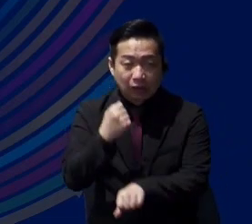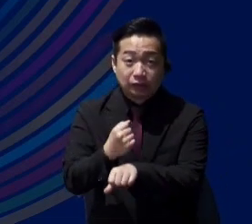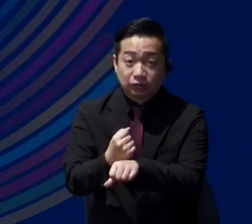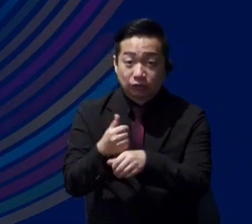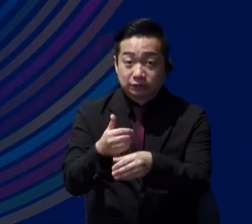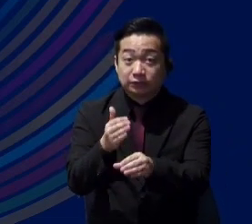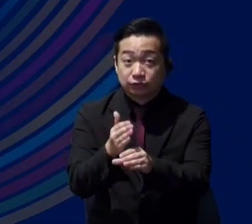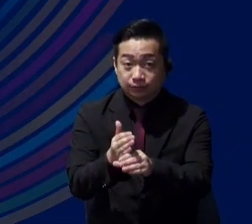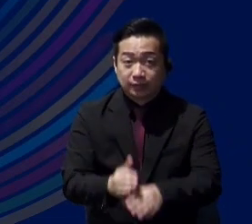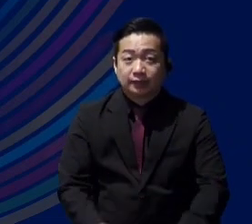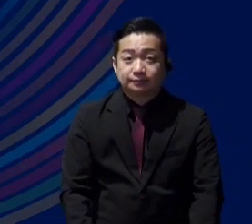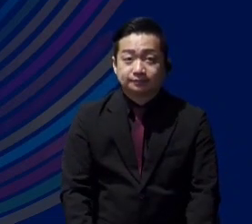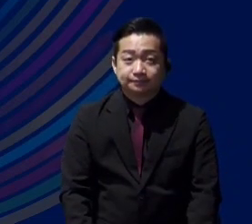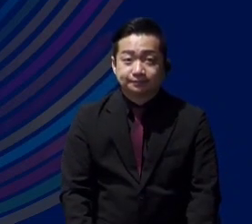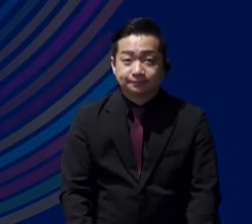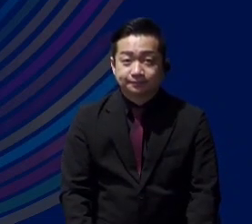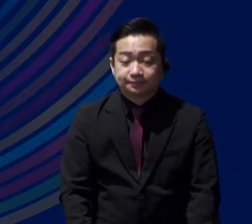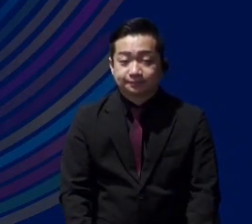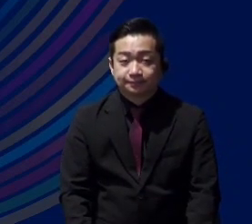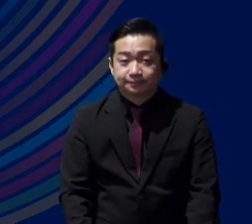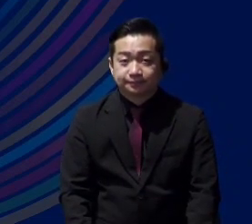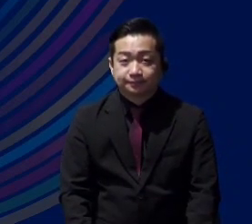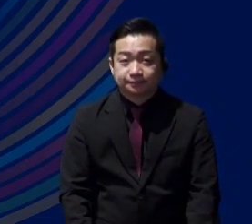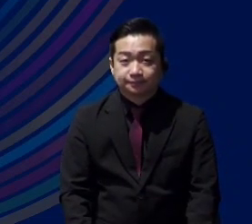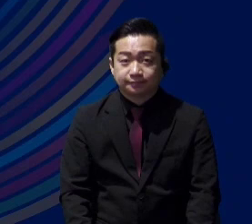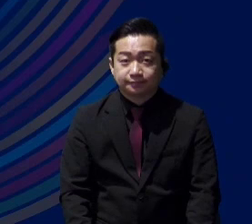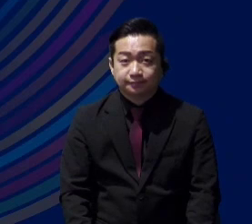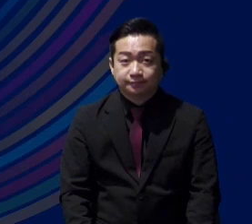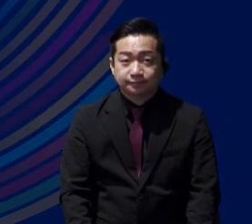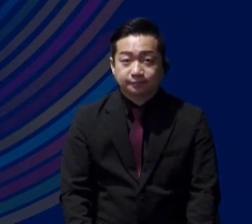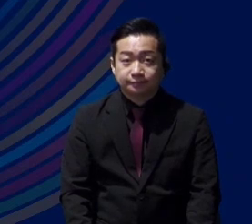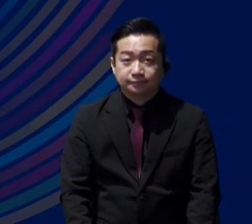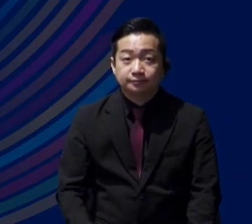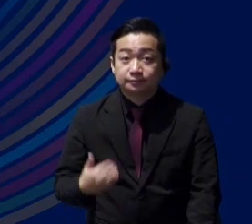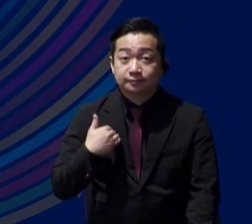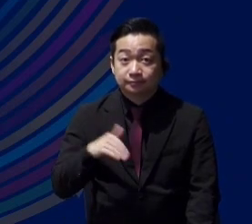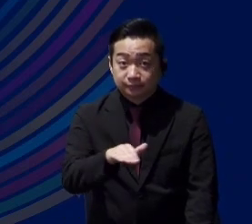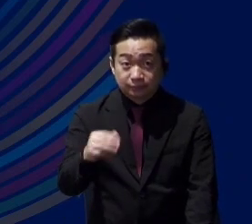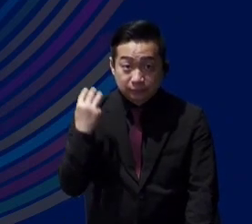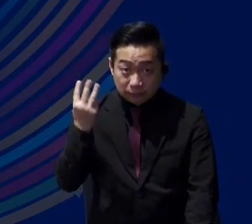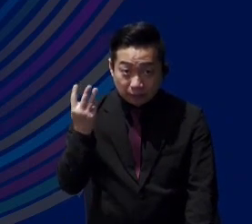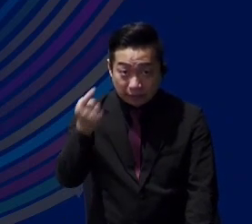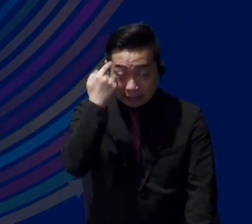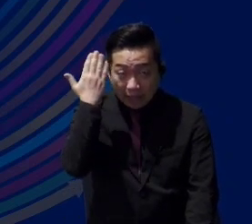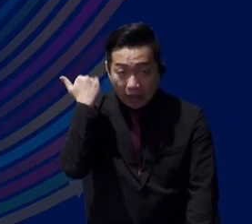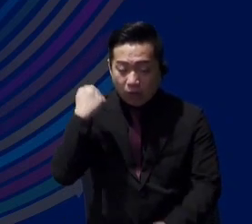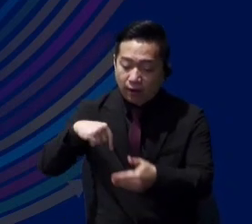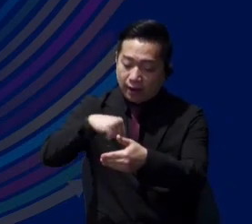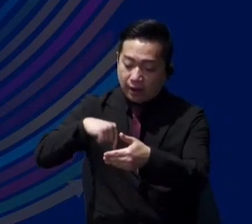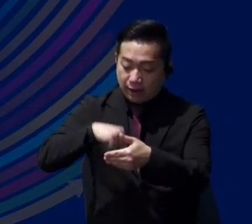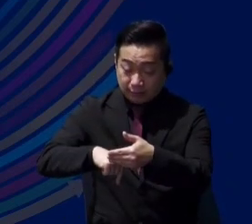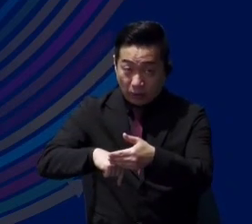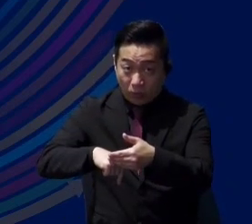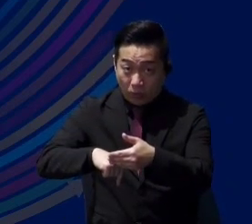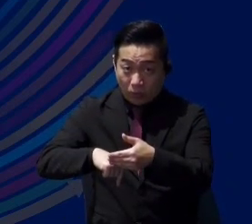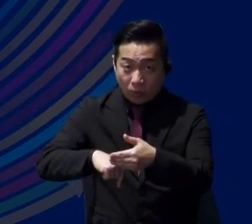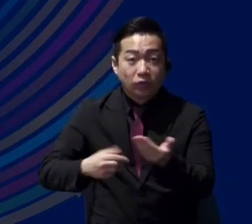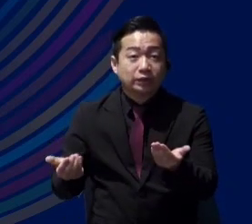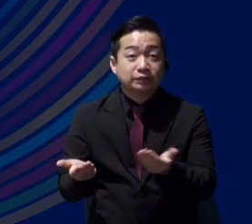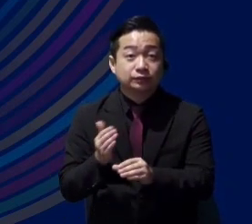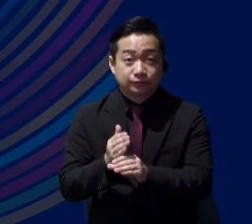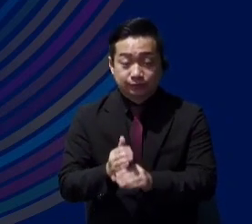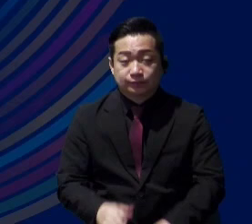of University of Washington and also supported by the